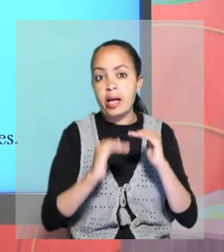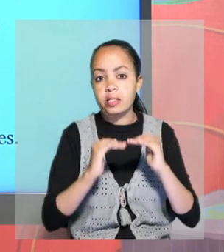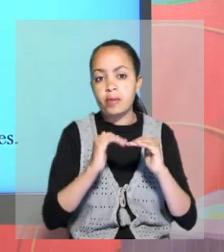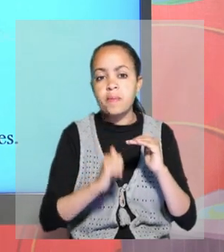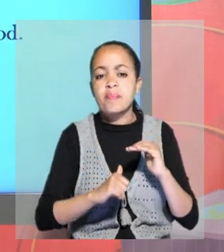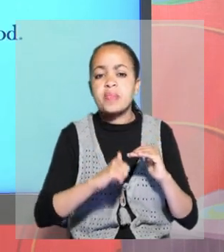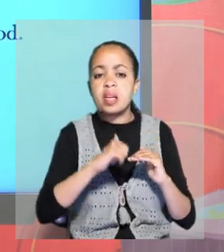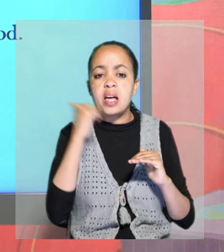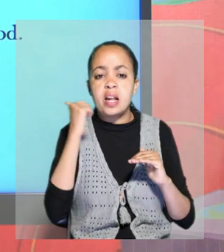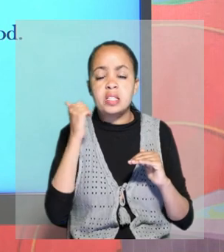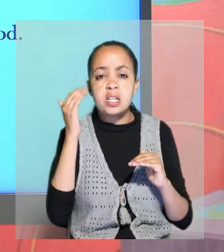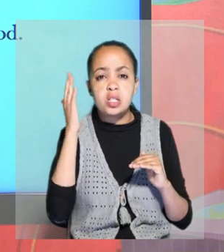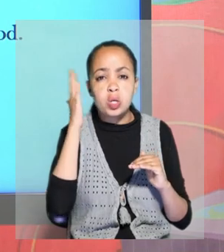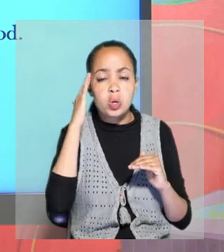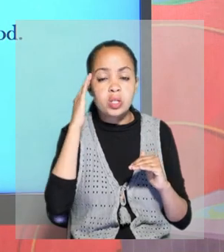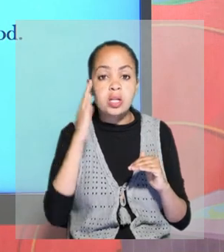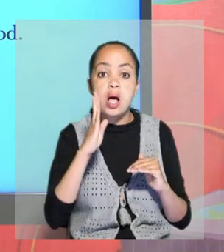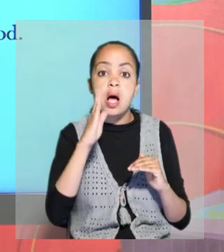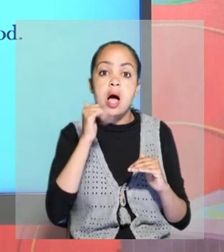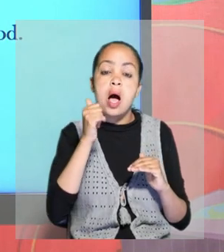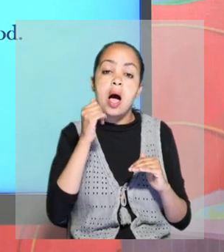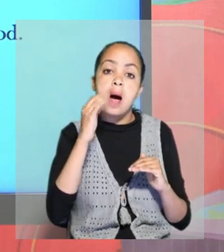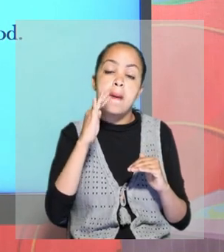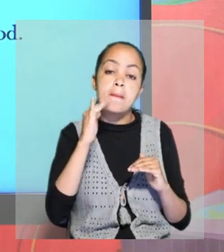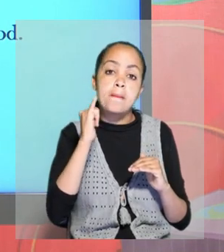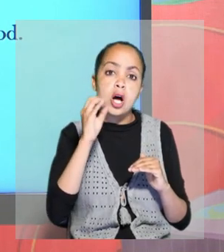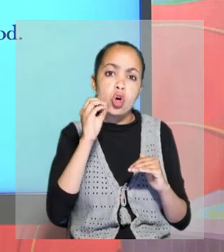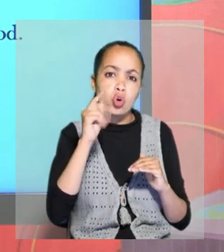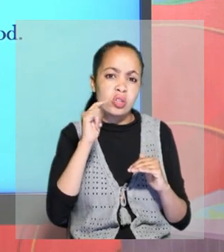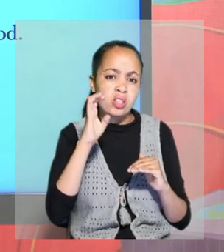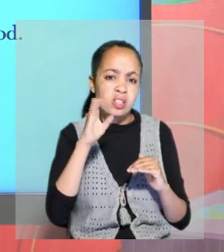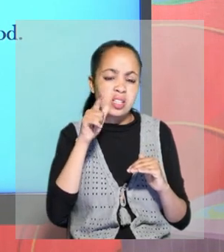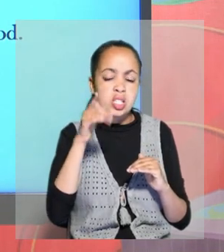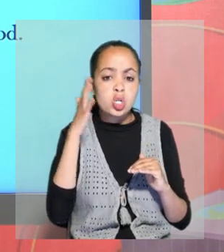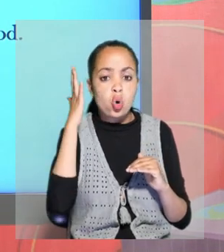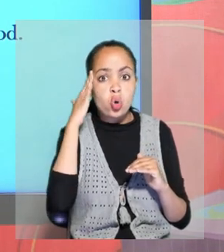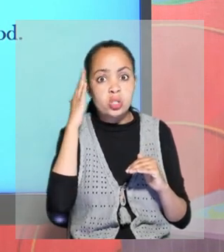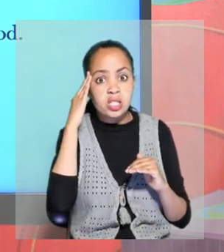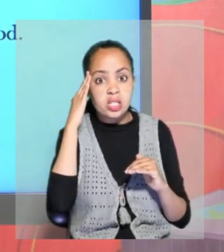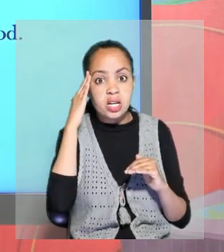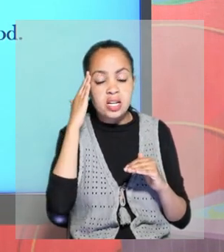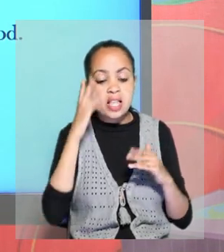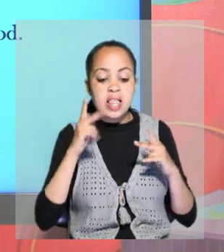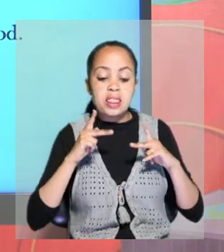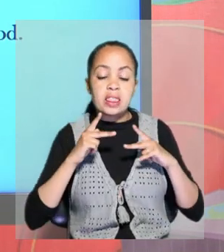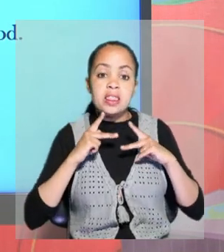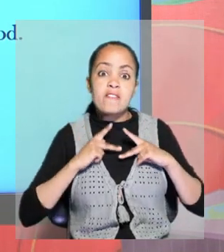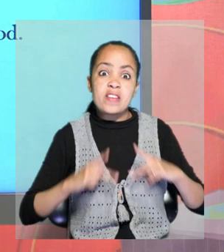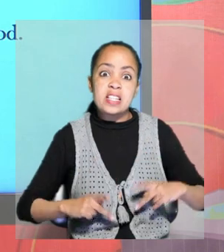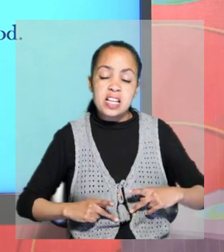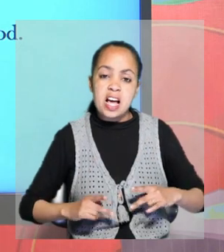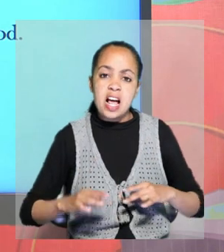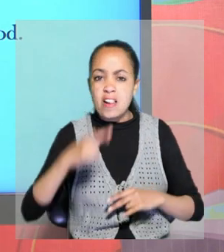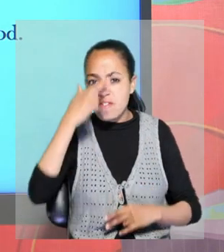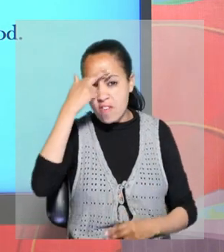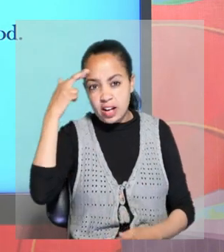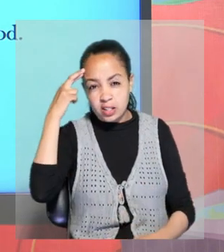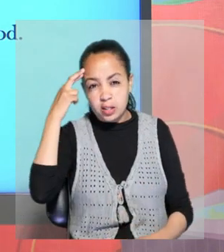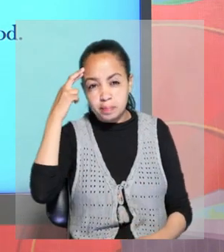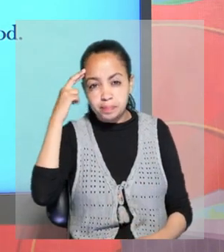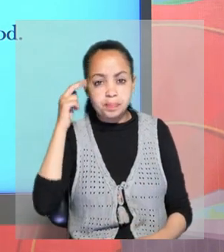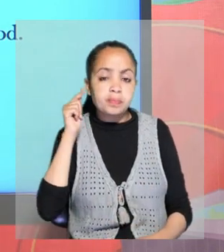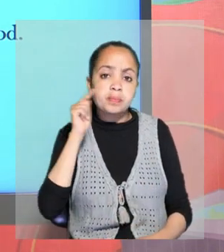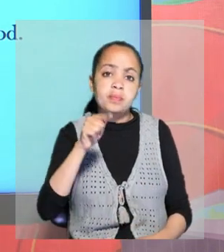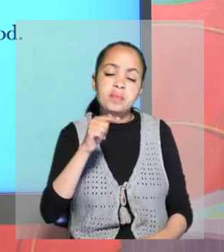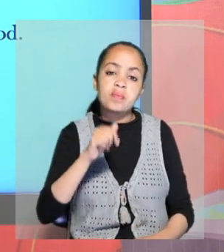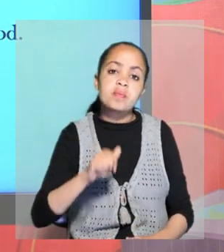Another factor is considered as abiotic factor. This is considered as a physical factor. It